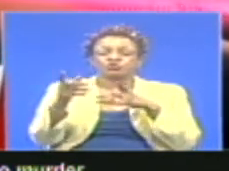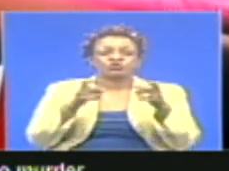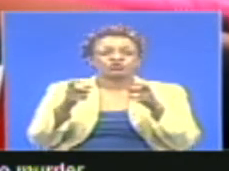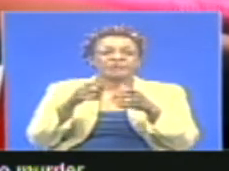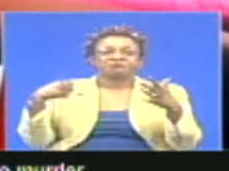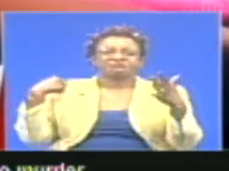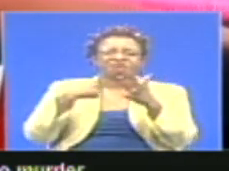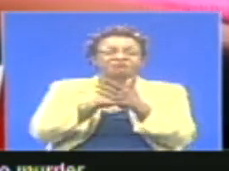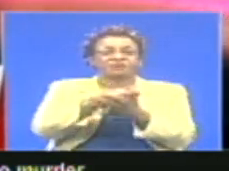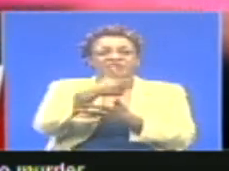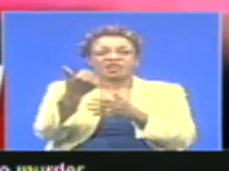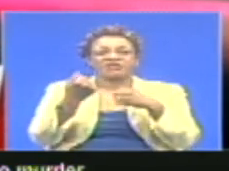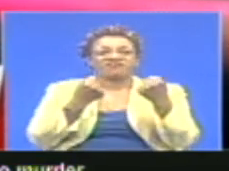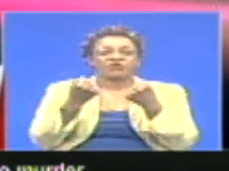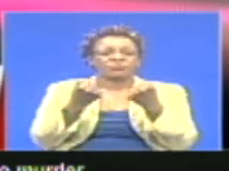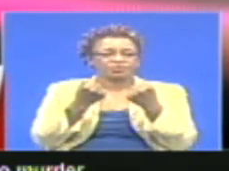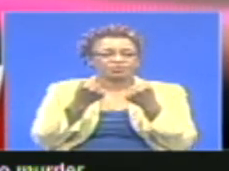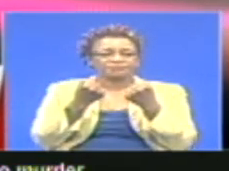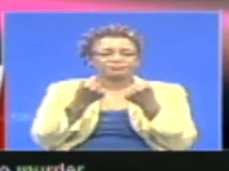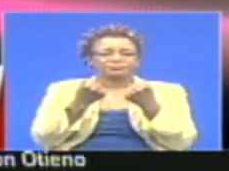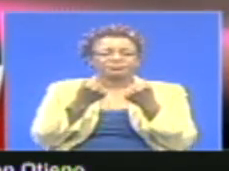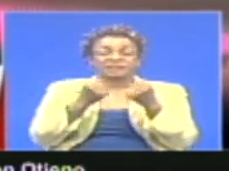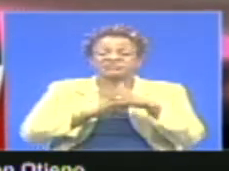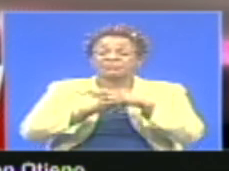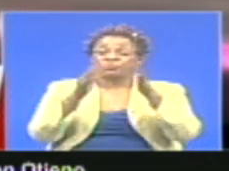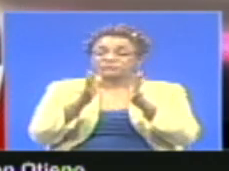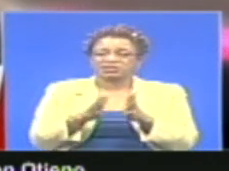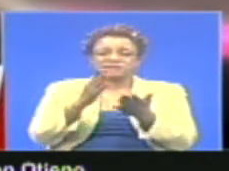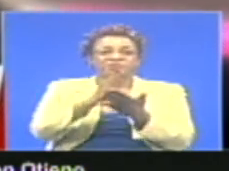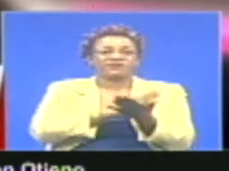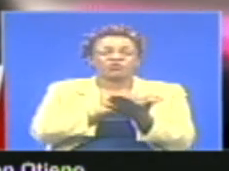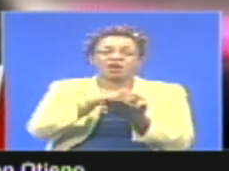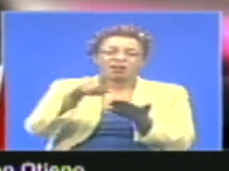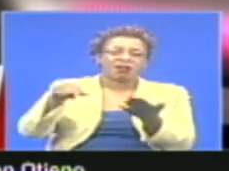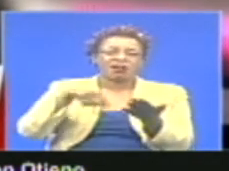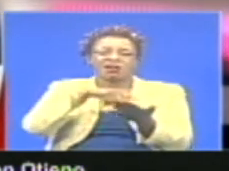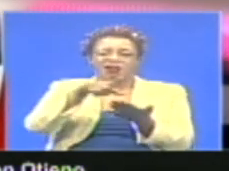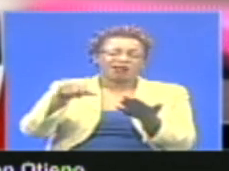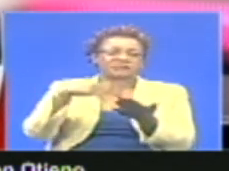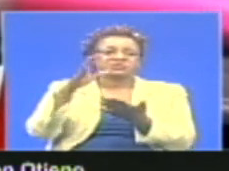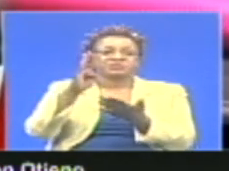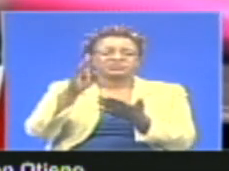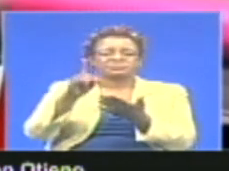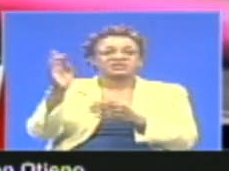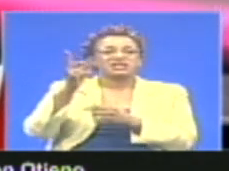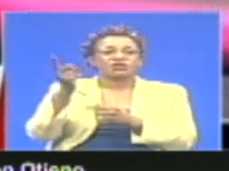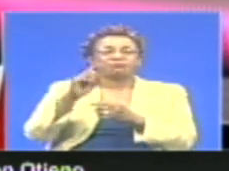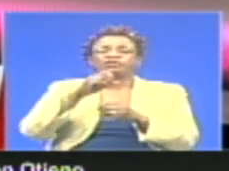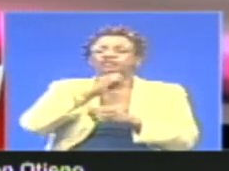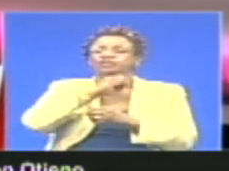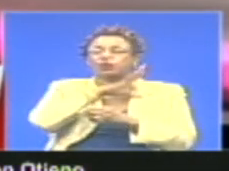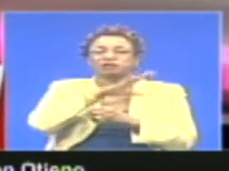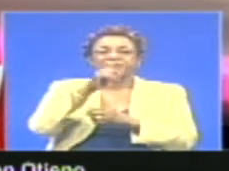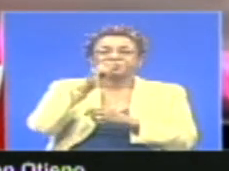another vehicle that was ahead of it. The fans had earlier made several rounds in the CBD in Nairobi, shouting and whistling